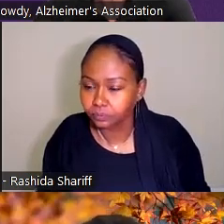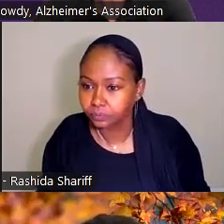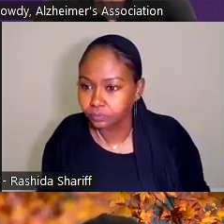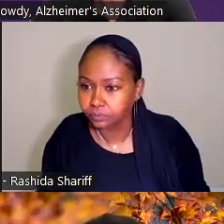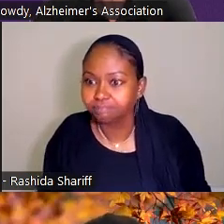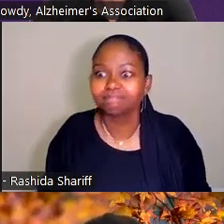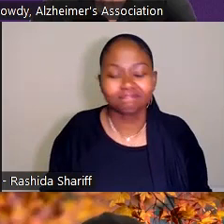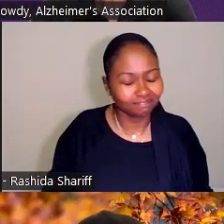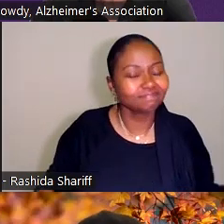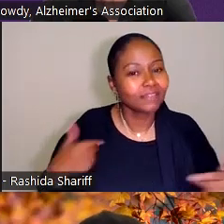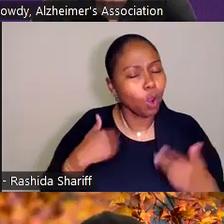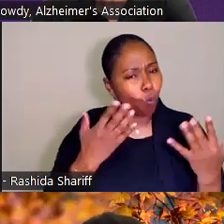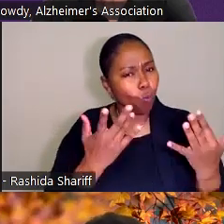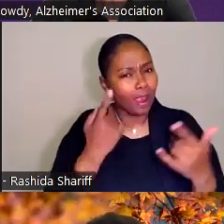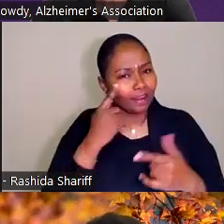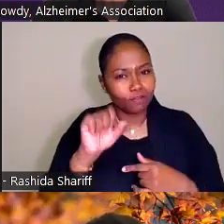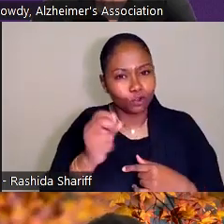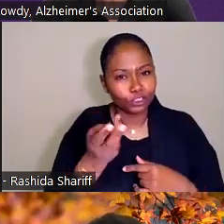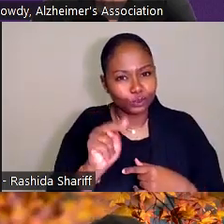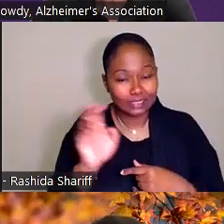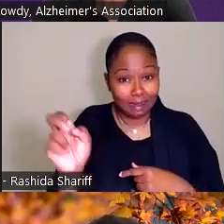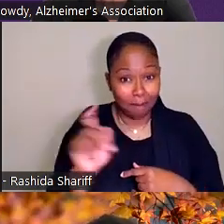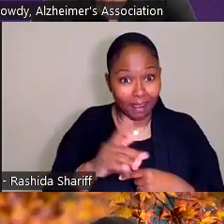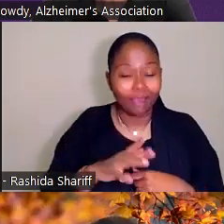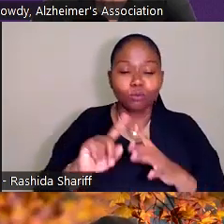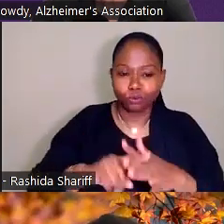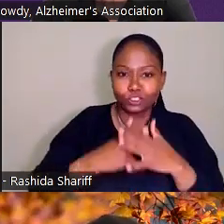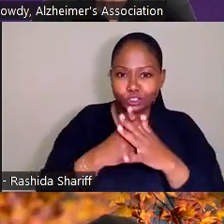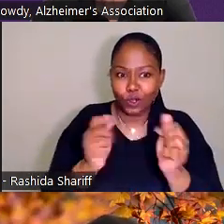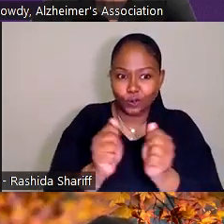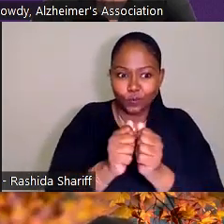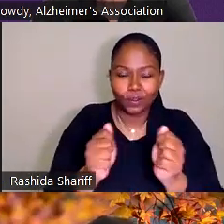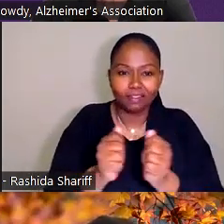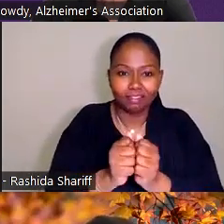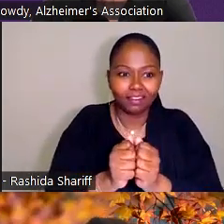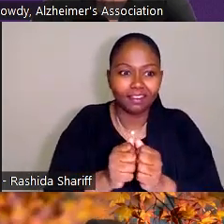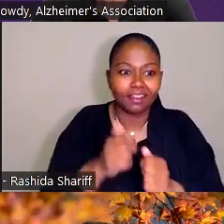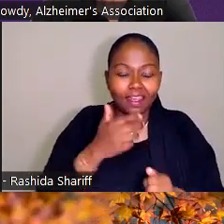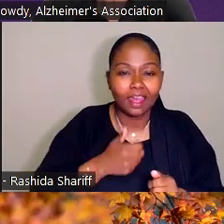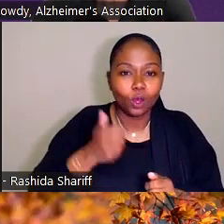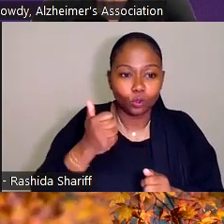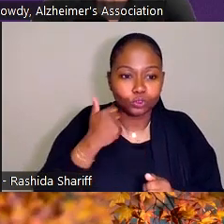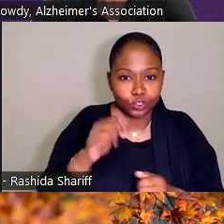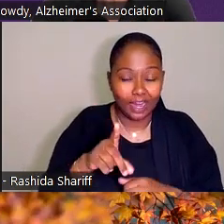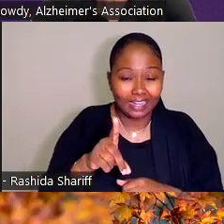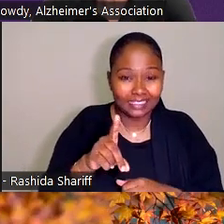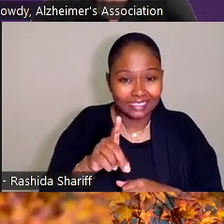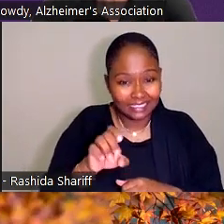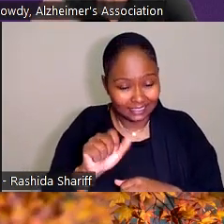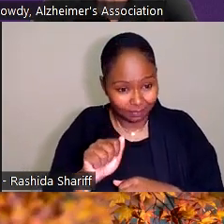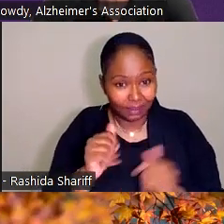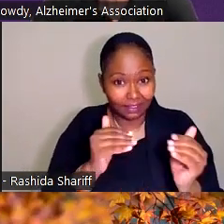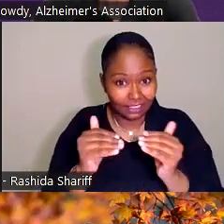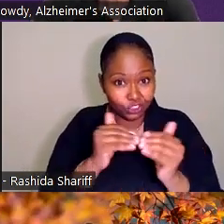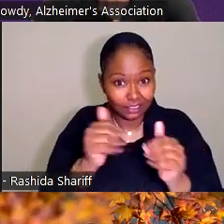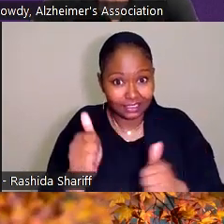for Susan to come back, let's go ahead and start with the Elder and Disability Justice Coordinating Council Work Group updates.